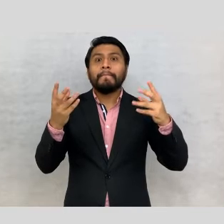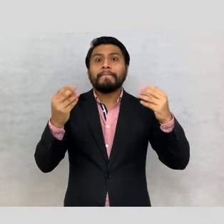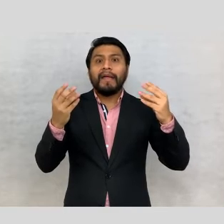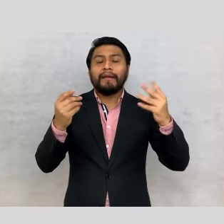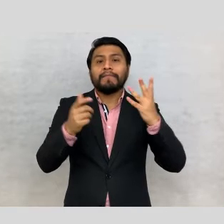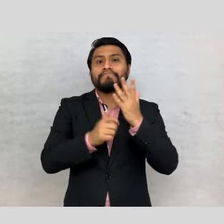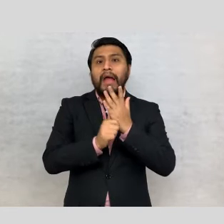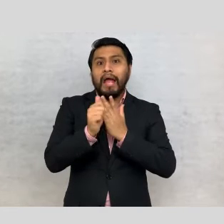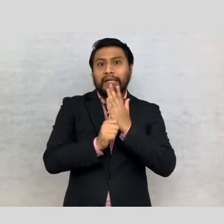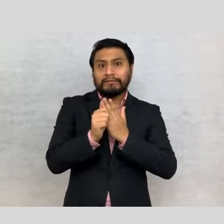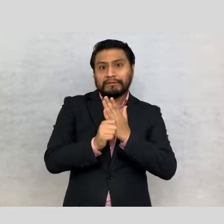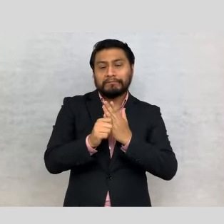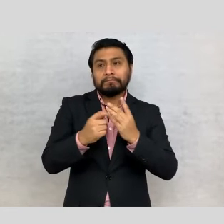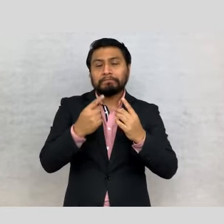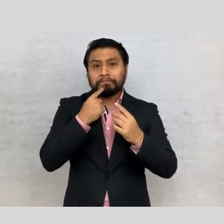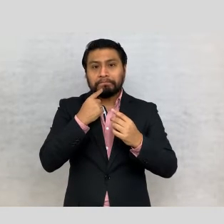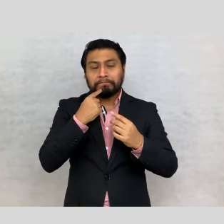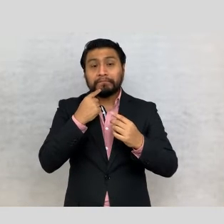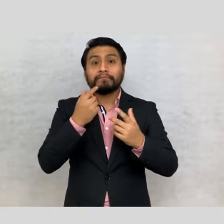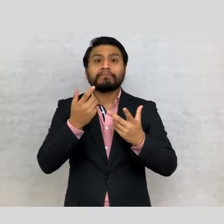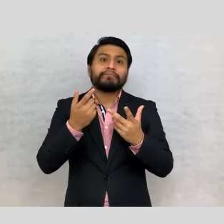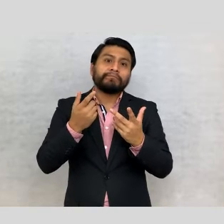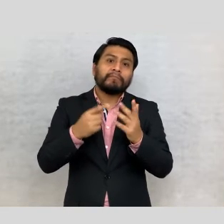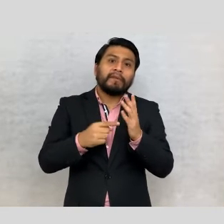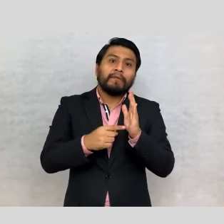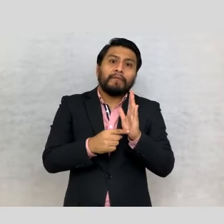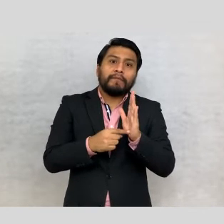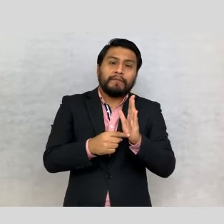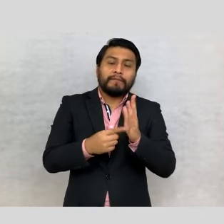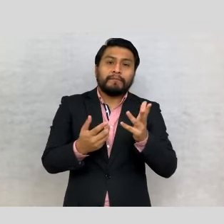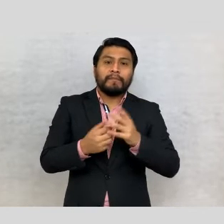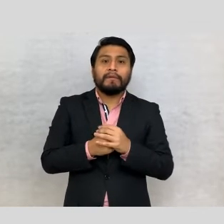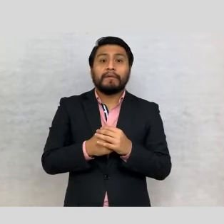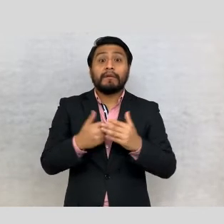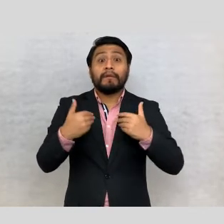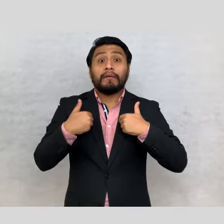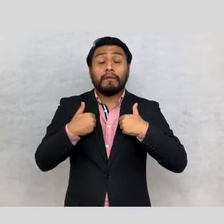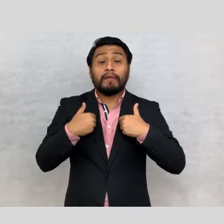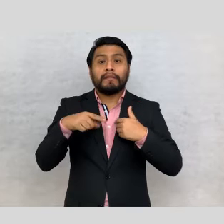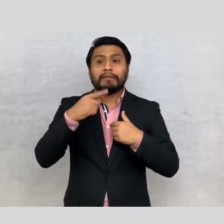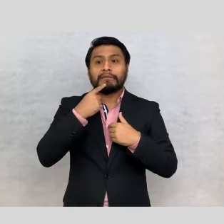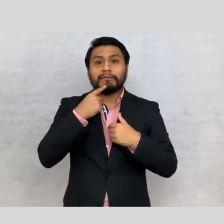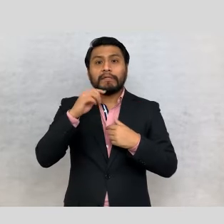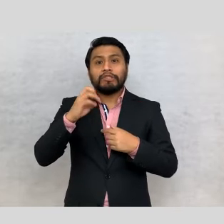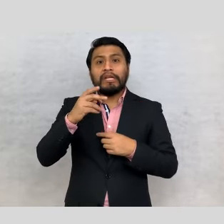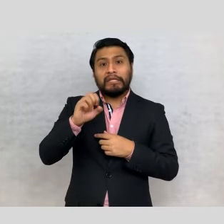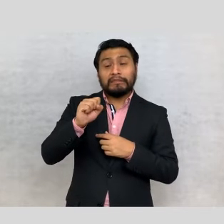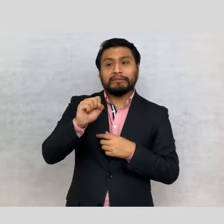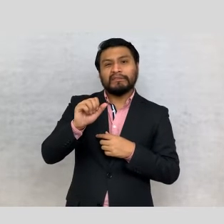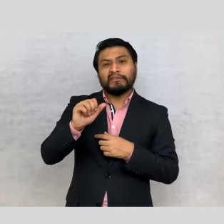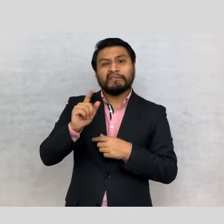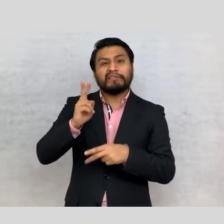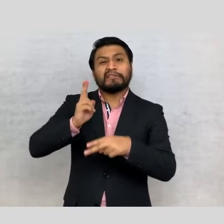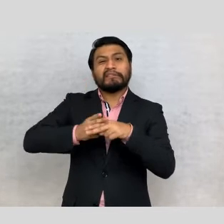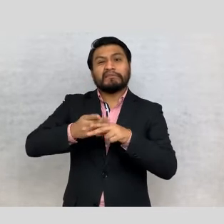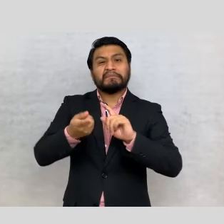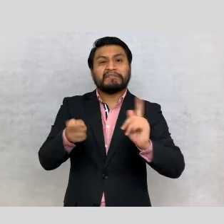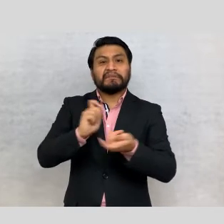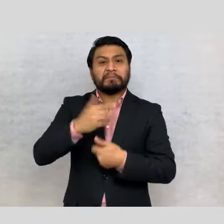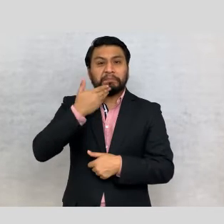for example, which until then were called eugenics, well, they changed their name.